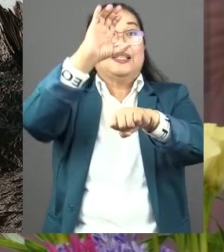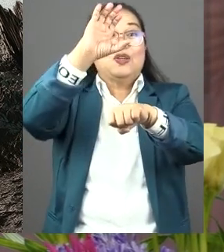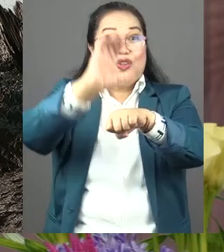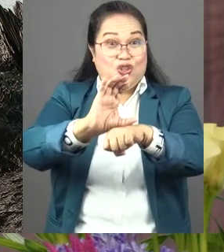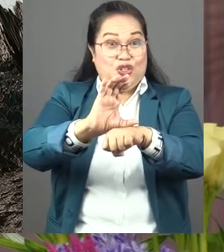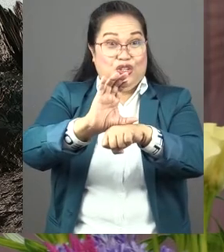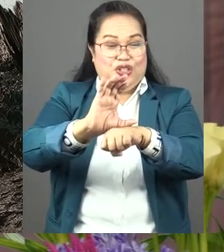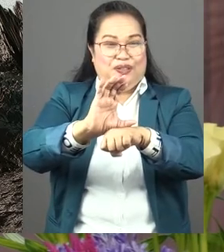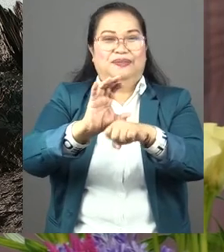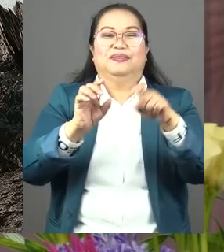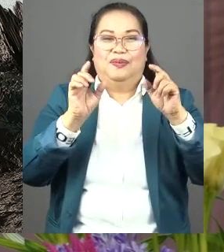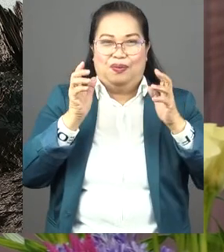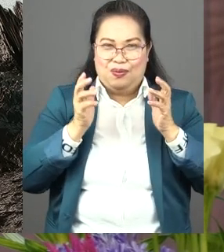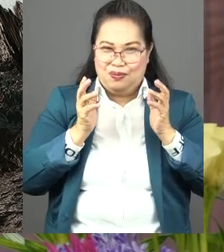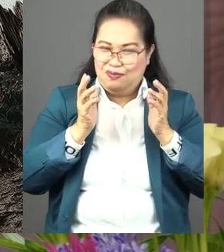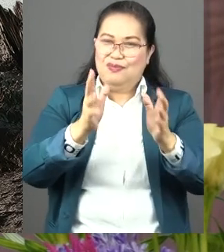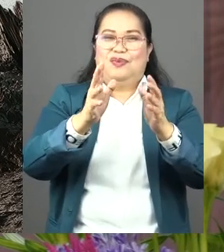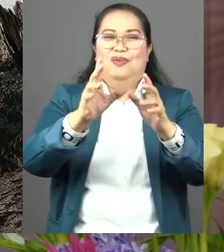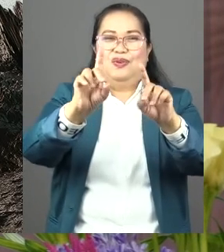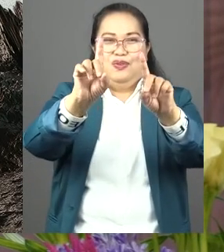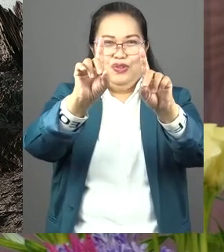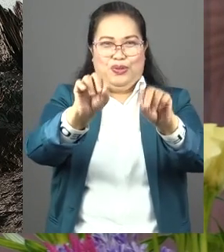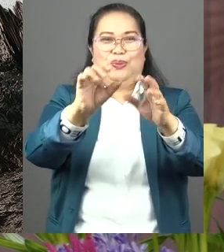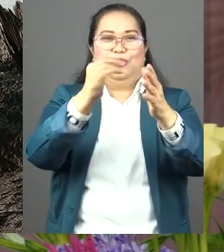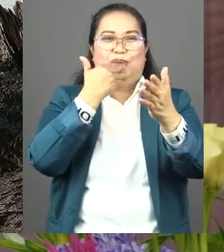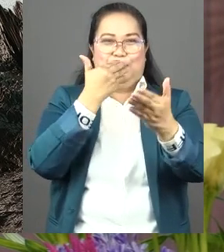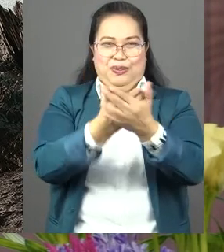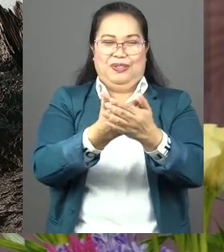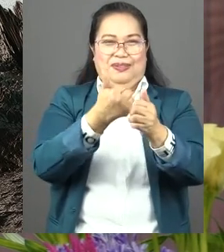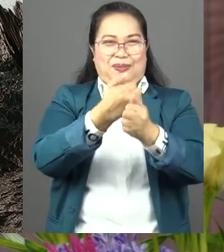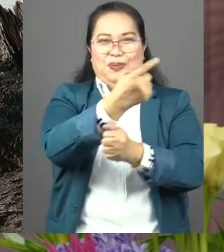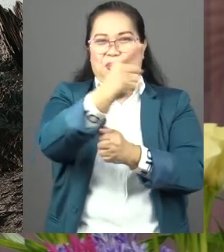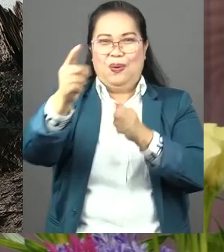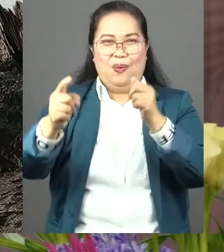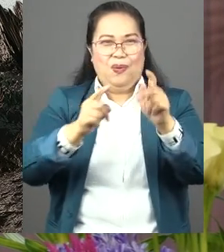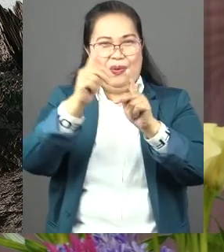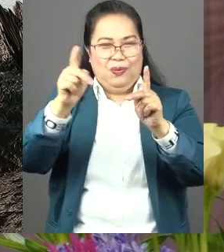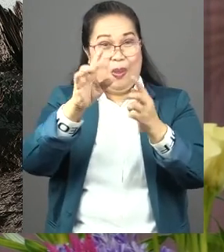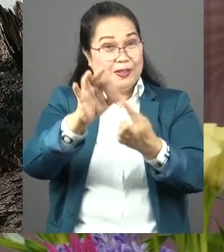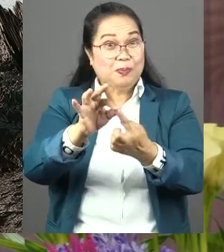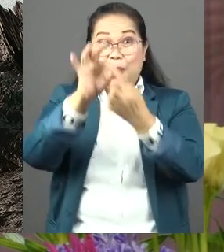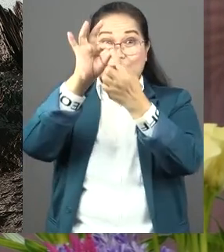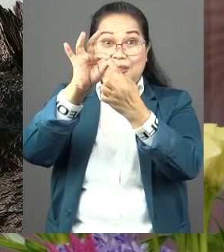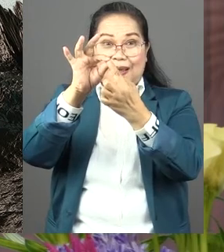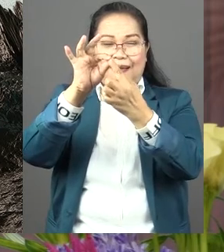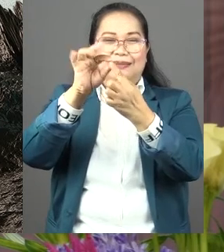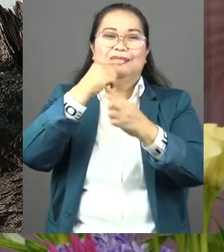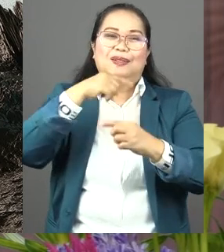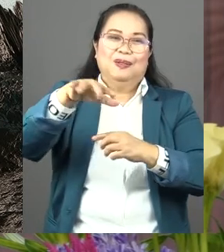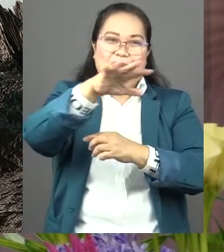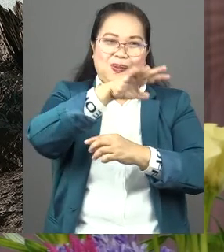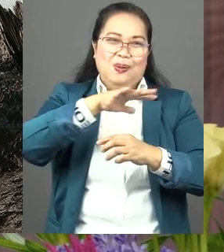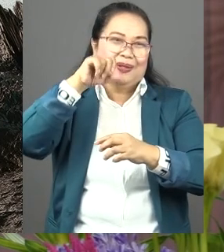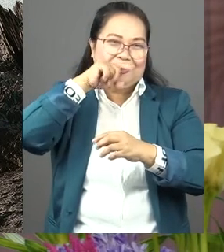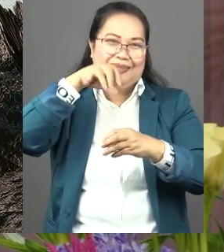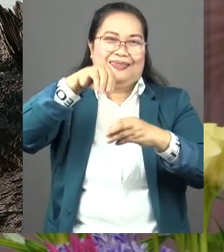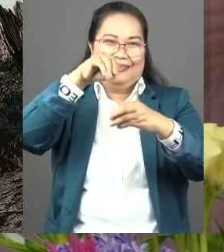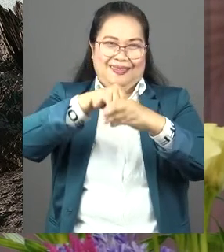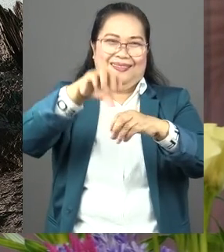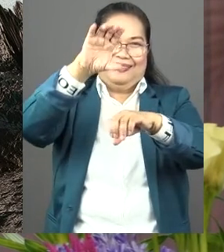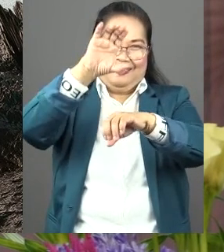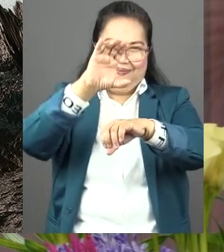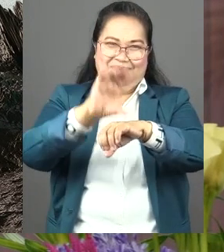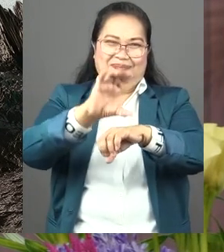Let us do good to everyone. Especially to those who are of